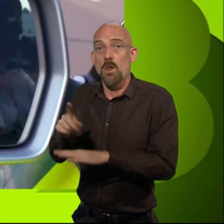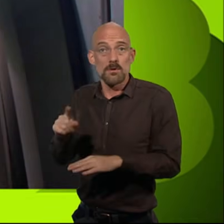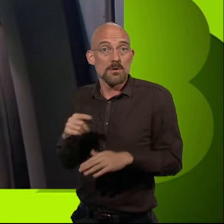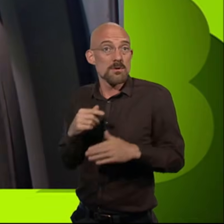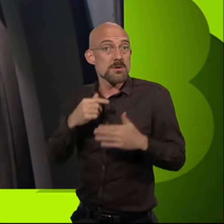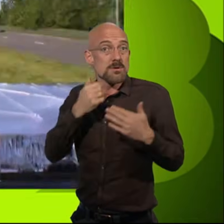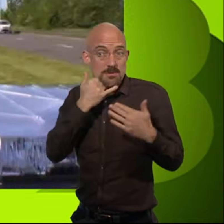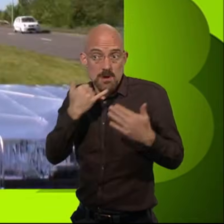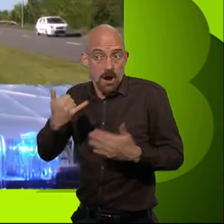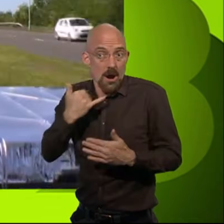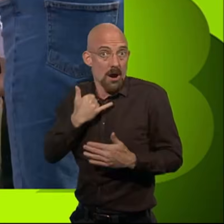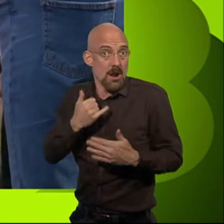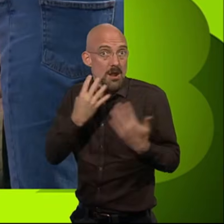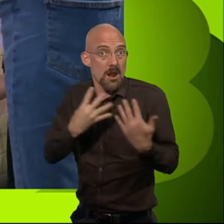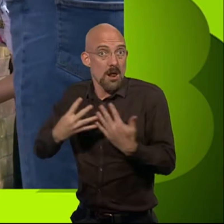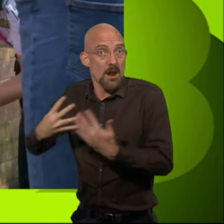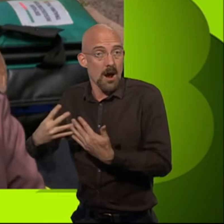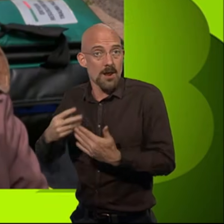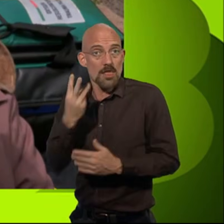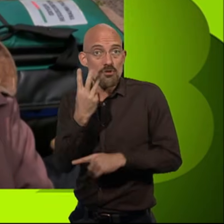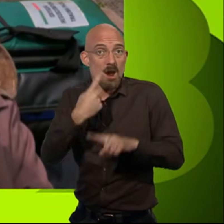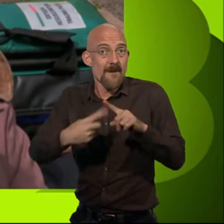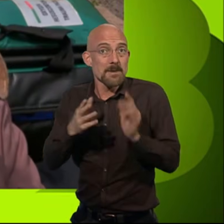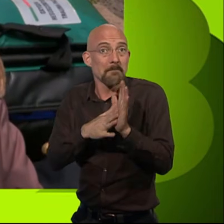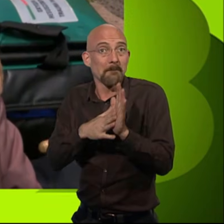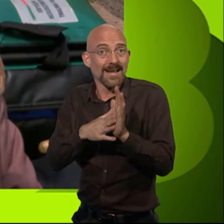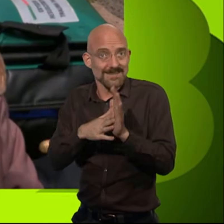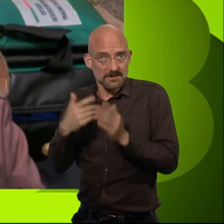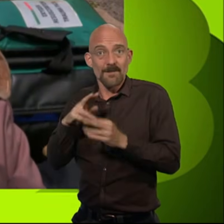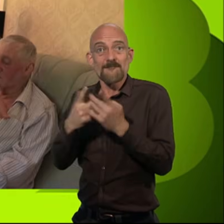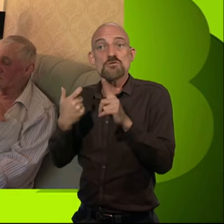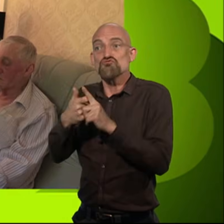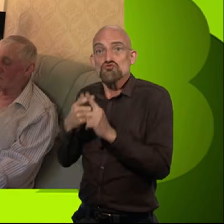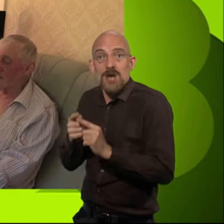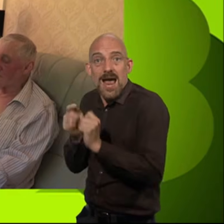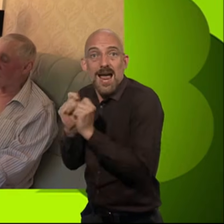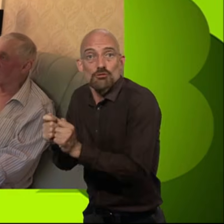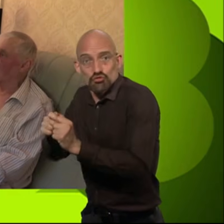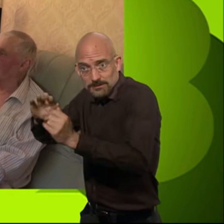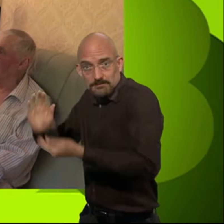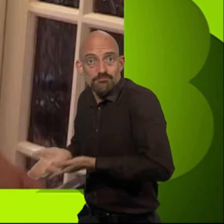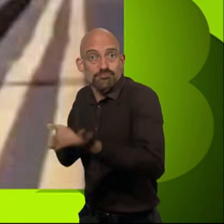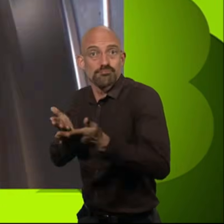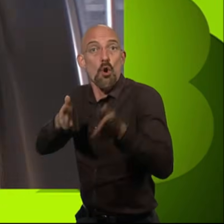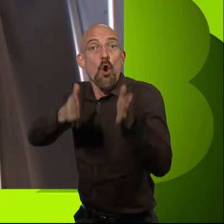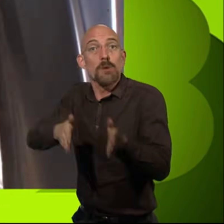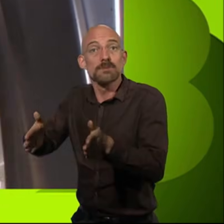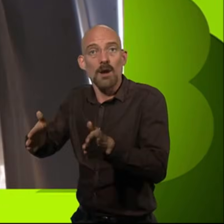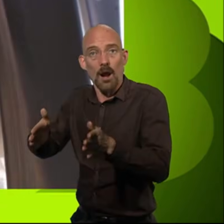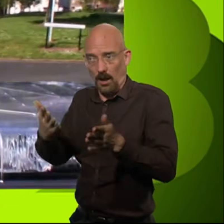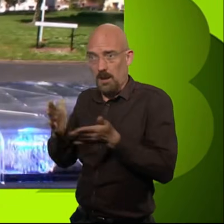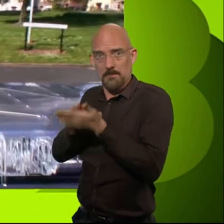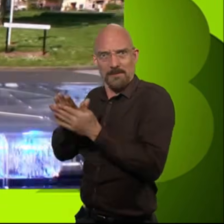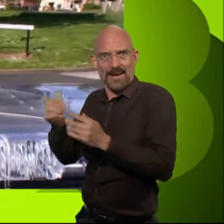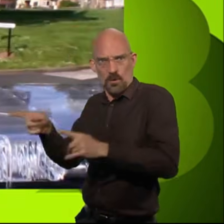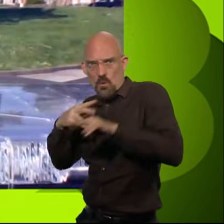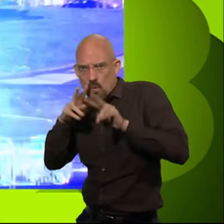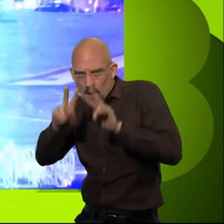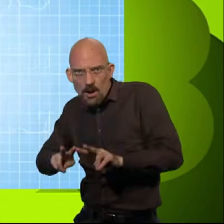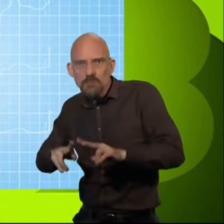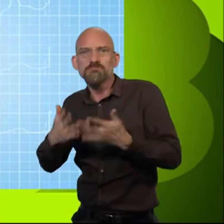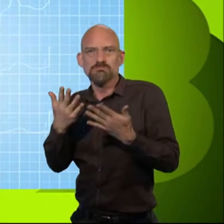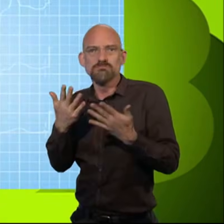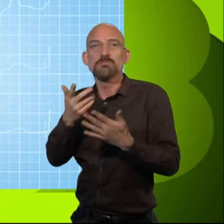hospital. With rapid response teams like this on standby all over the UK, it means that expert care can be with you within minutes of